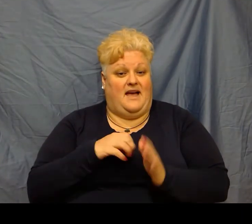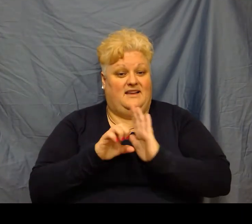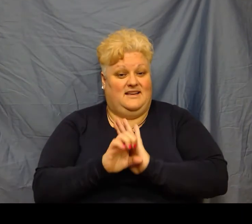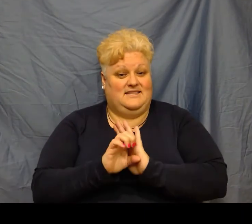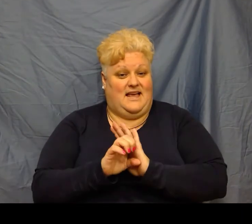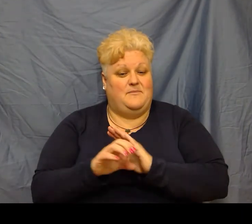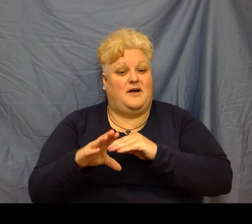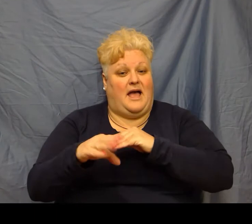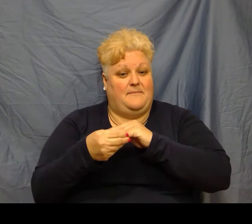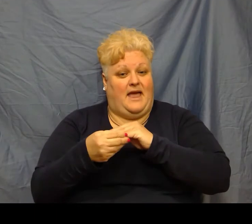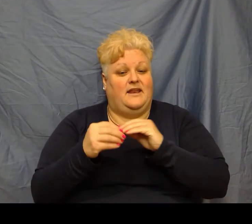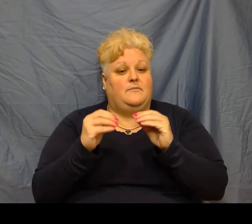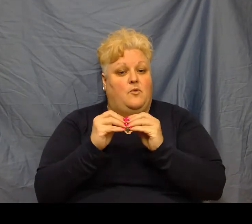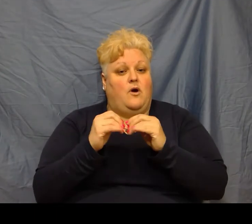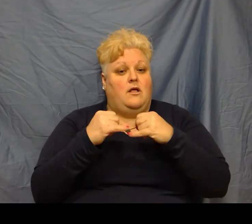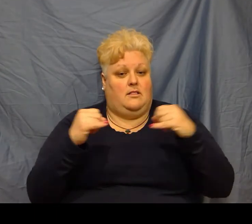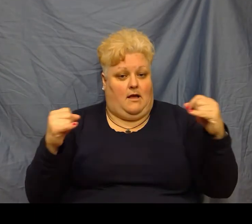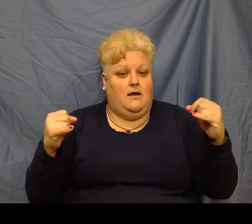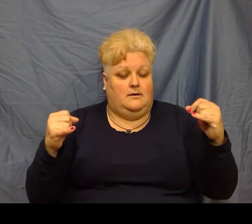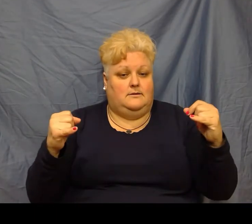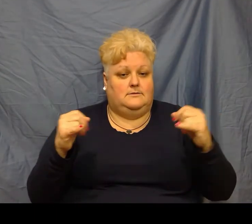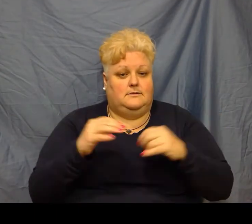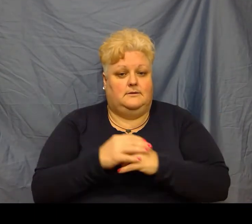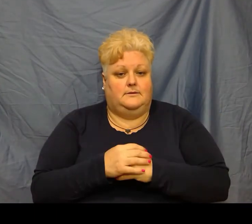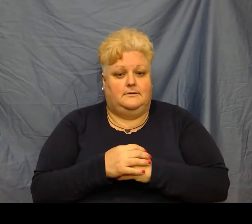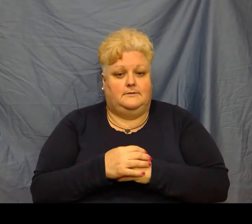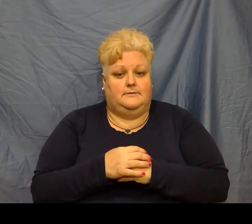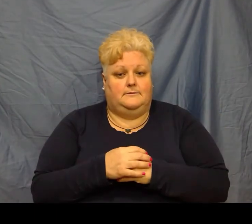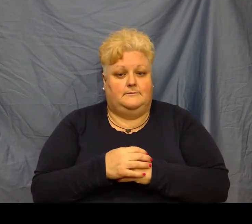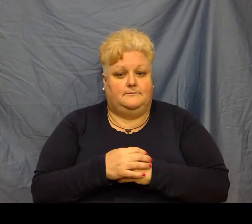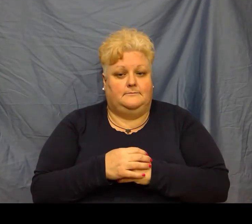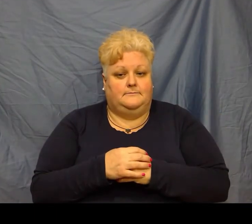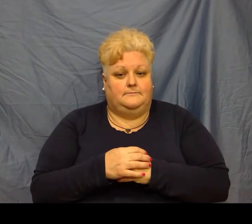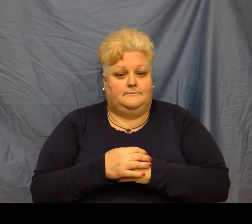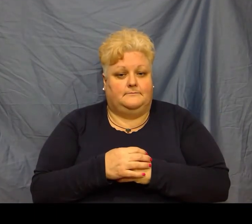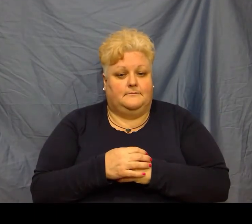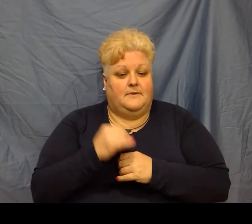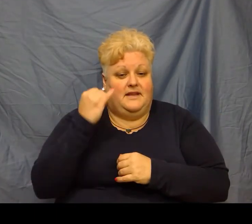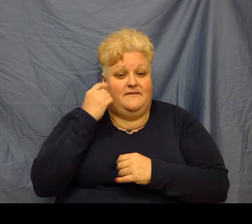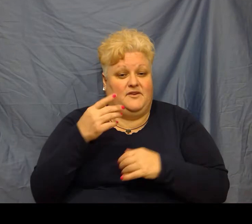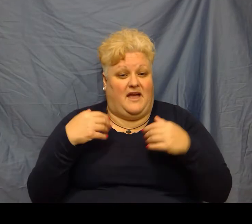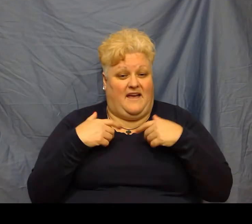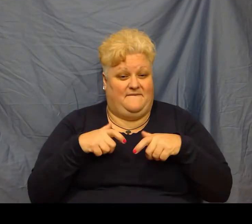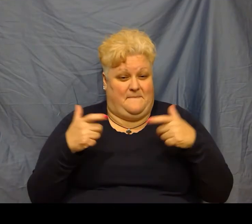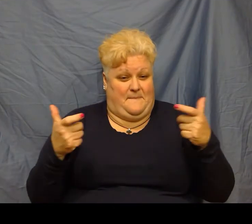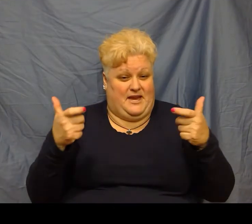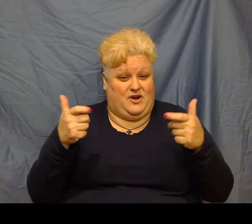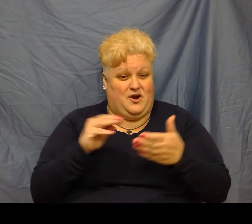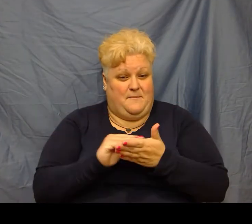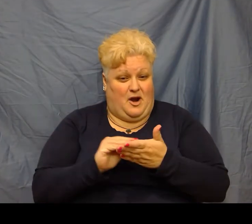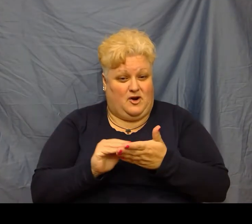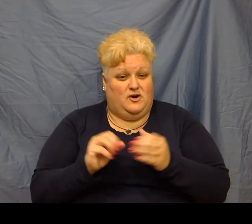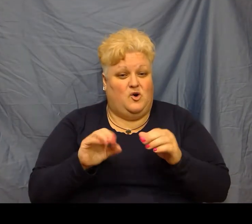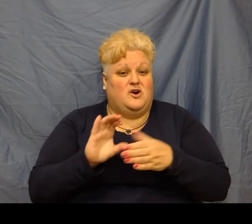And in my example, I am just adding more lines. But if you have like bigger markers